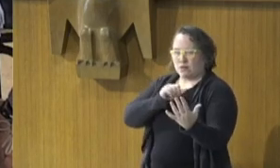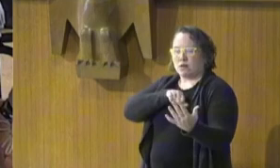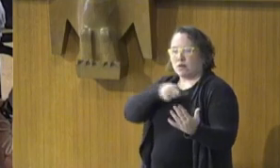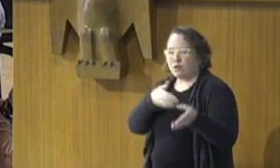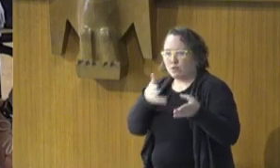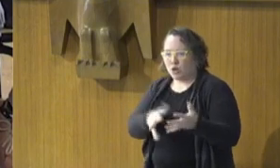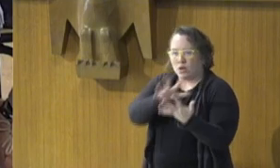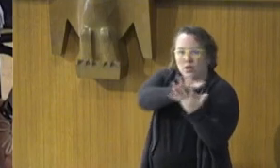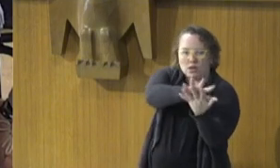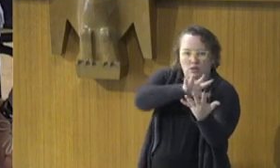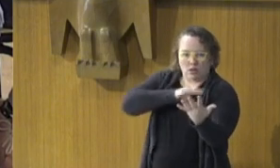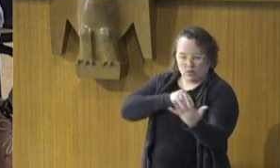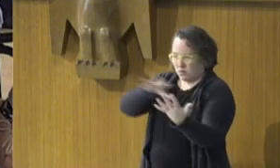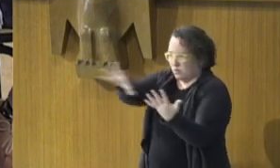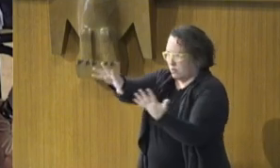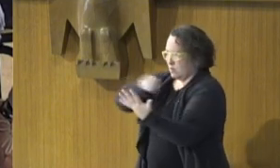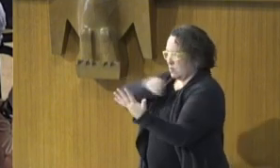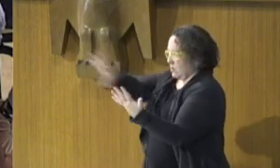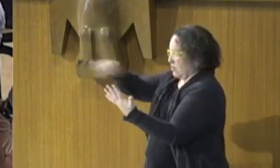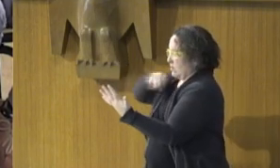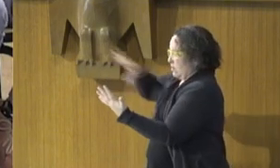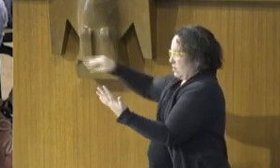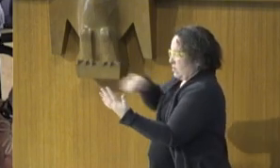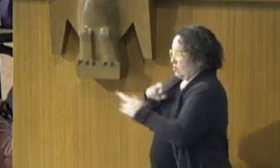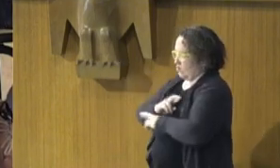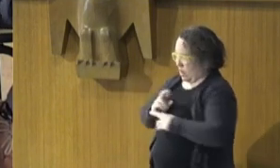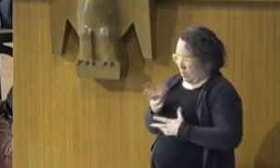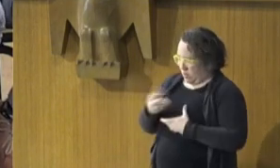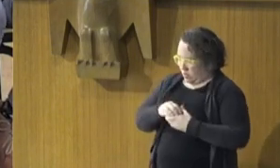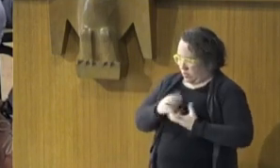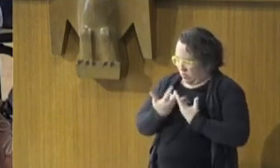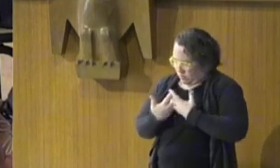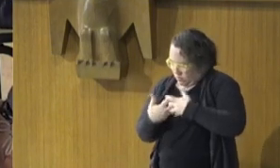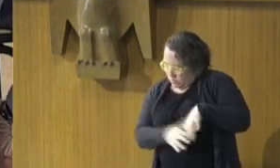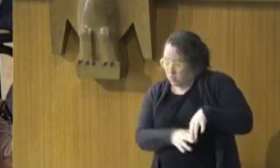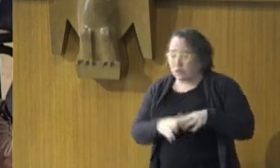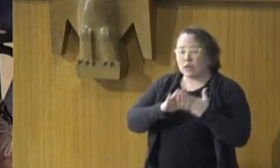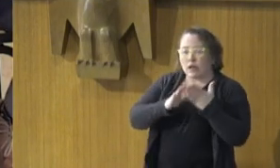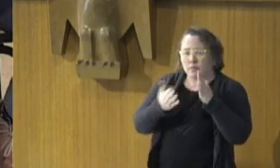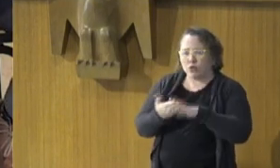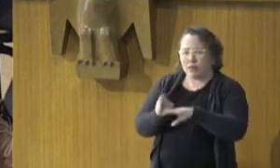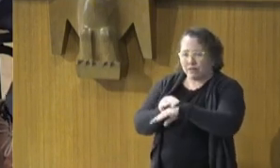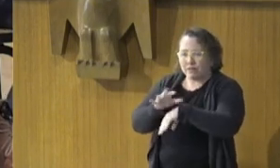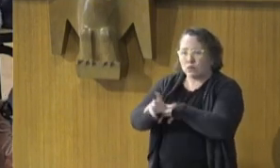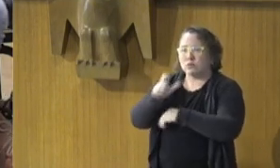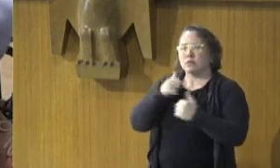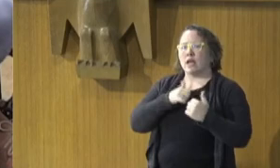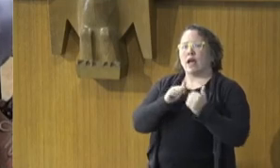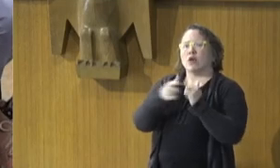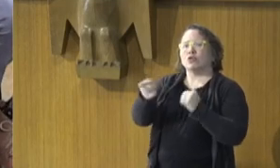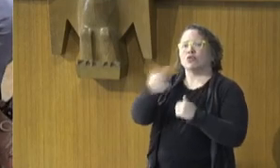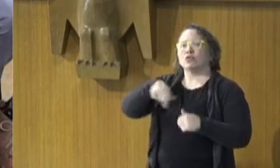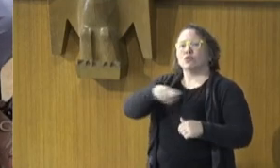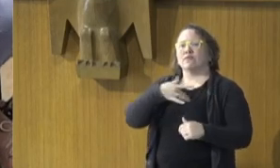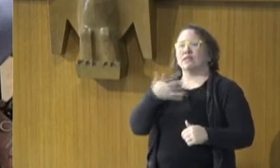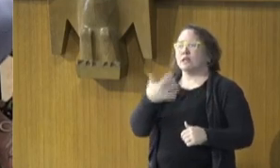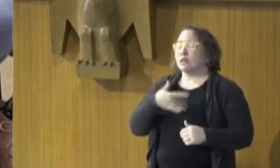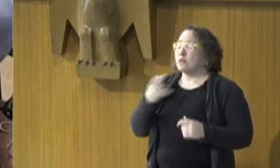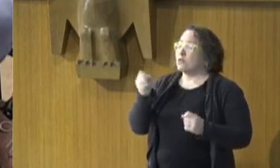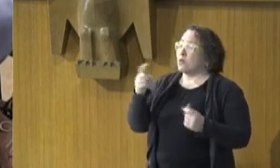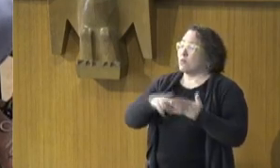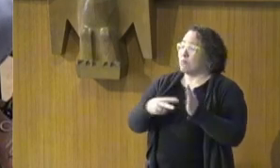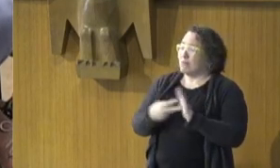and reconciliation for us if we're not there yet. So by being in community together in a space like church, we're able